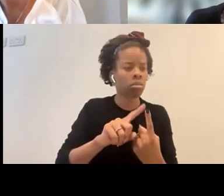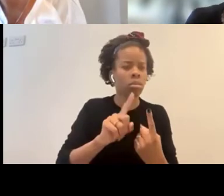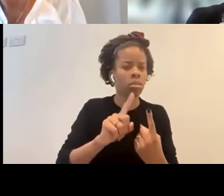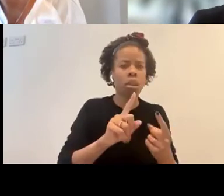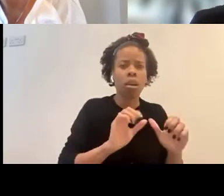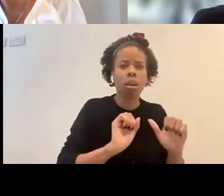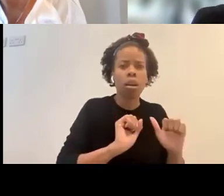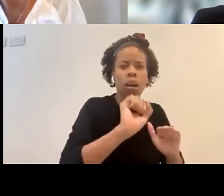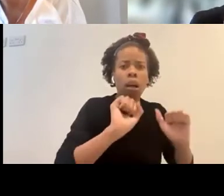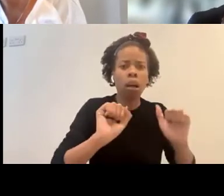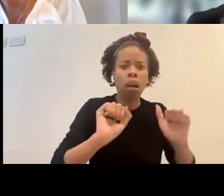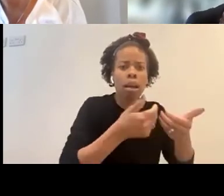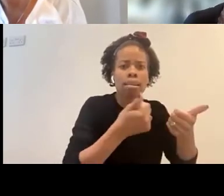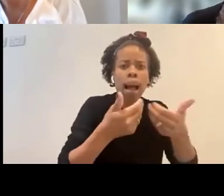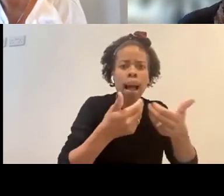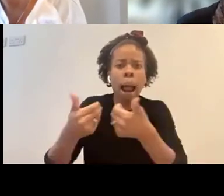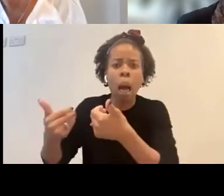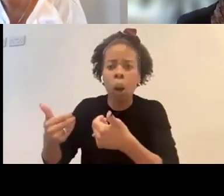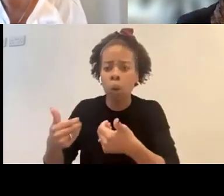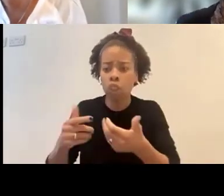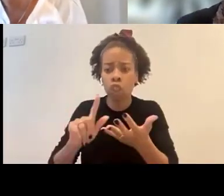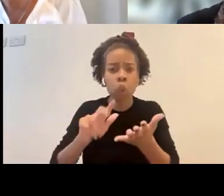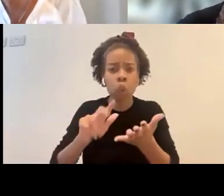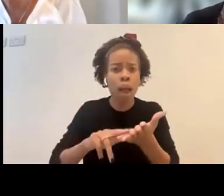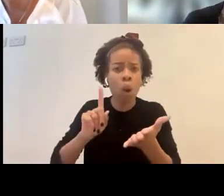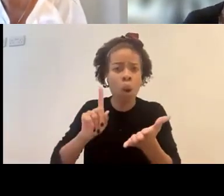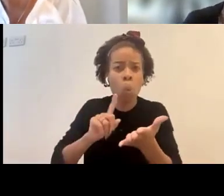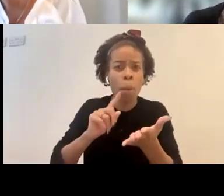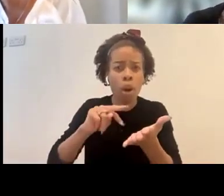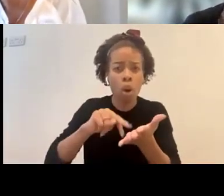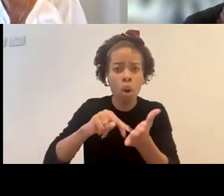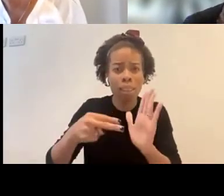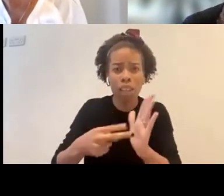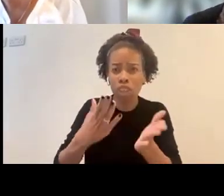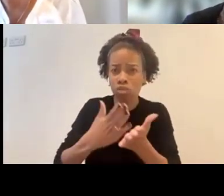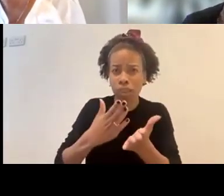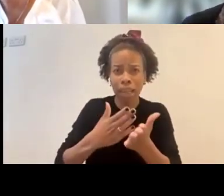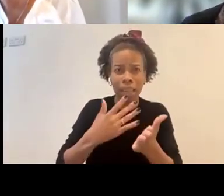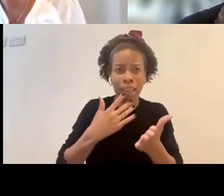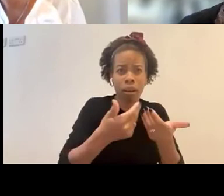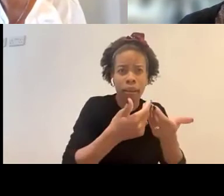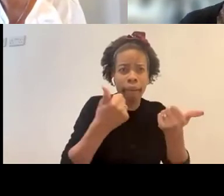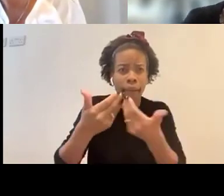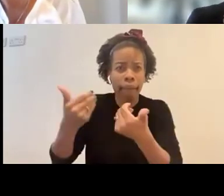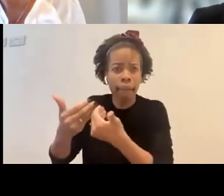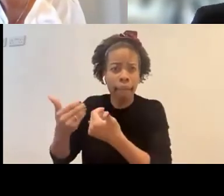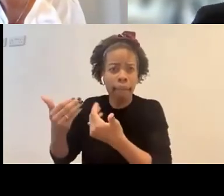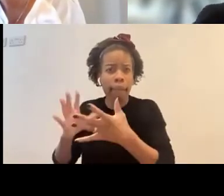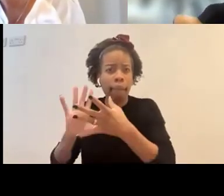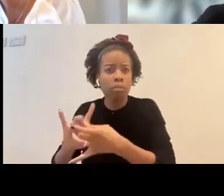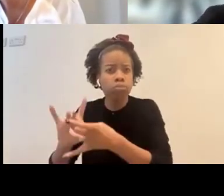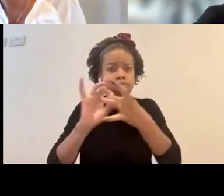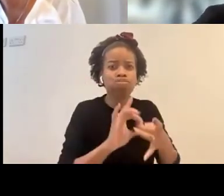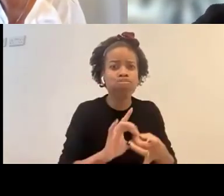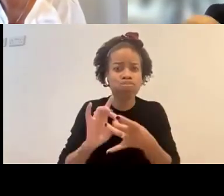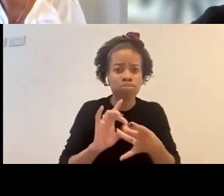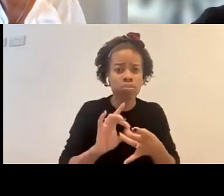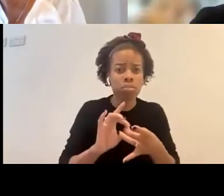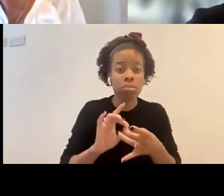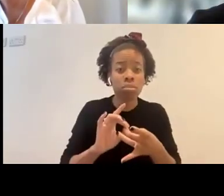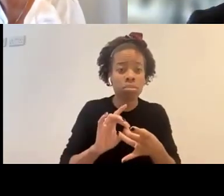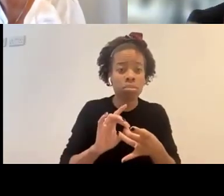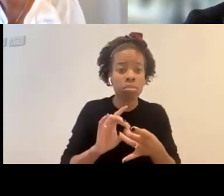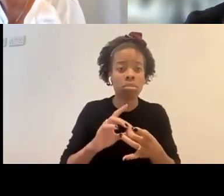which UN Women organizations tend to operate in. And the mandate of race